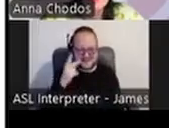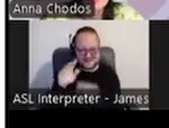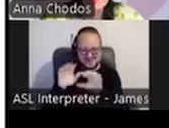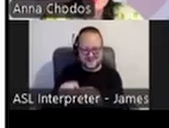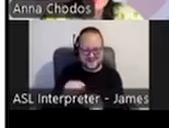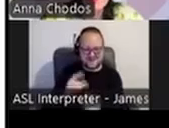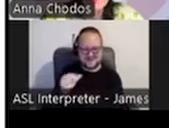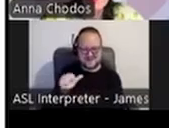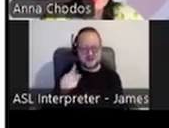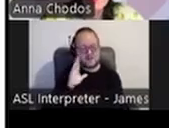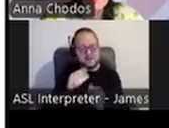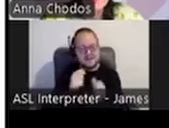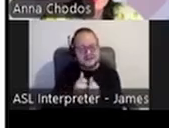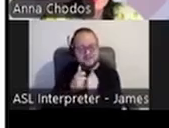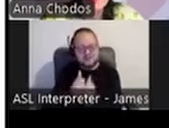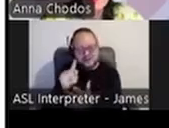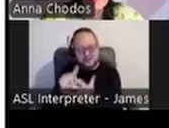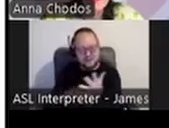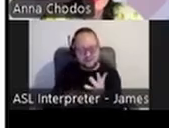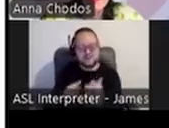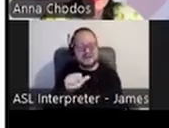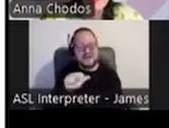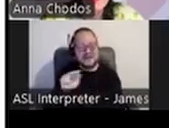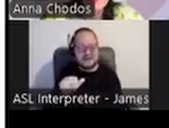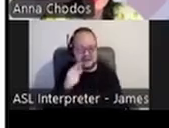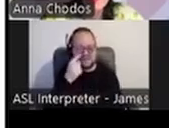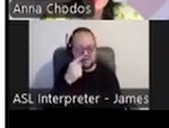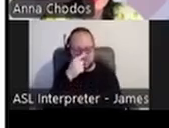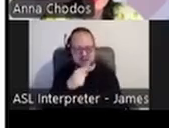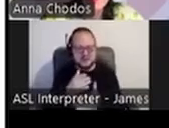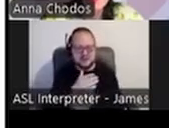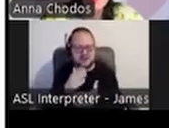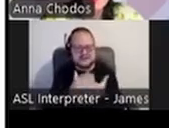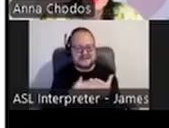Anna, if you could share some of the strategies that you found to be most effective as well.